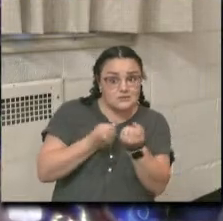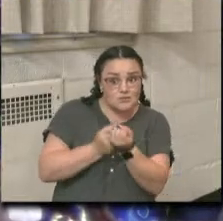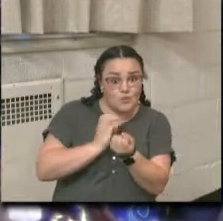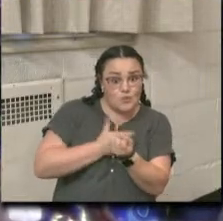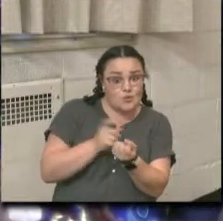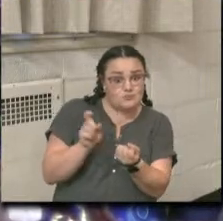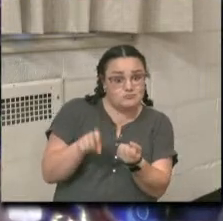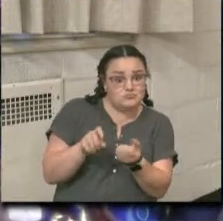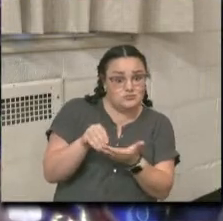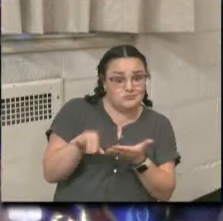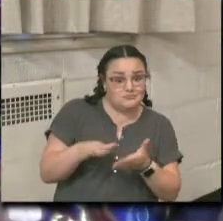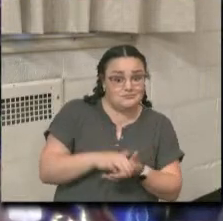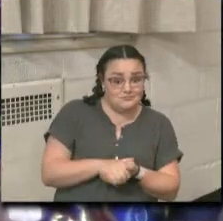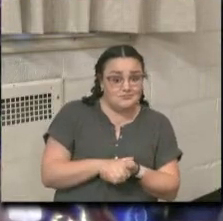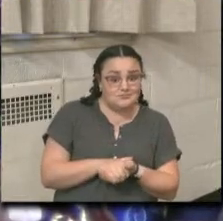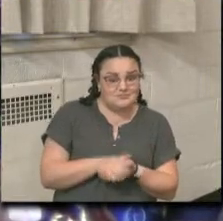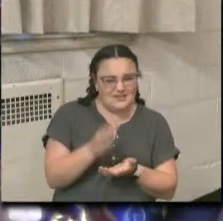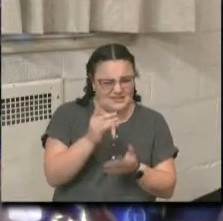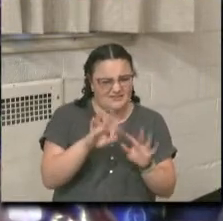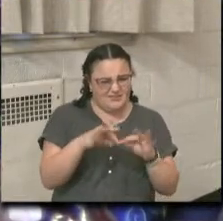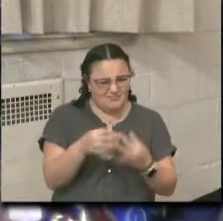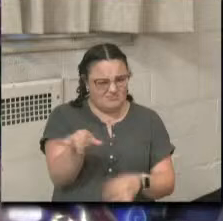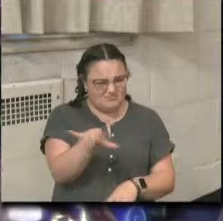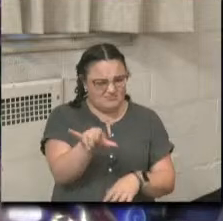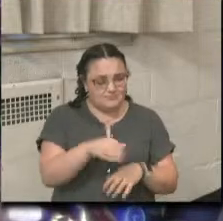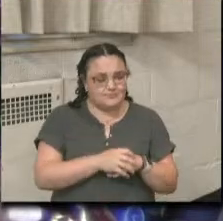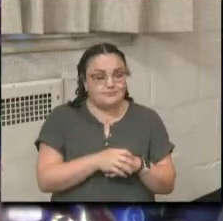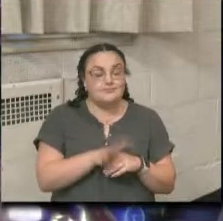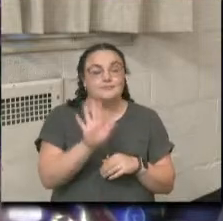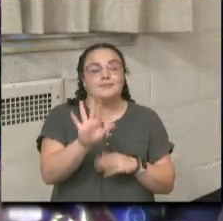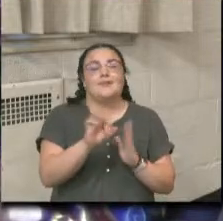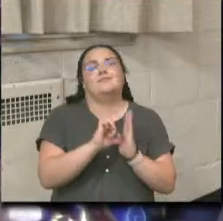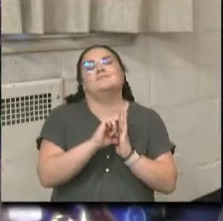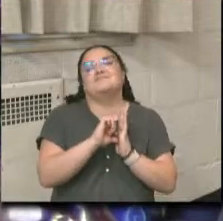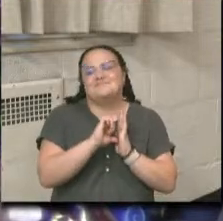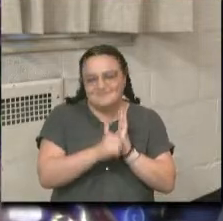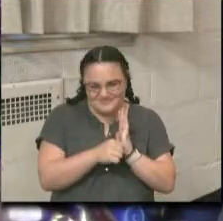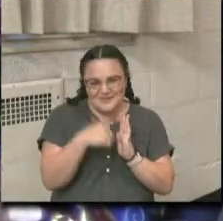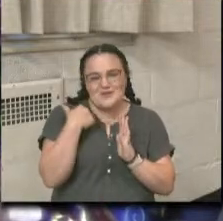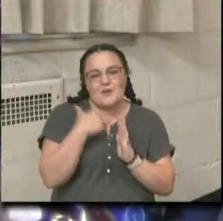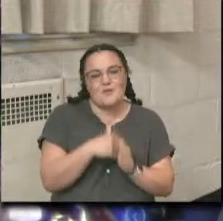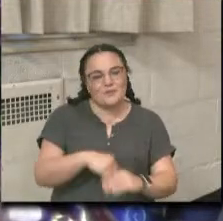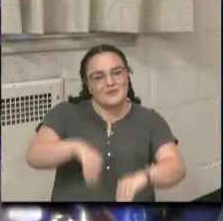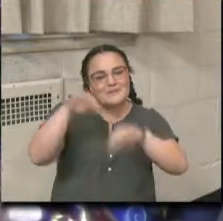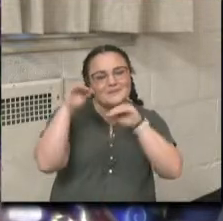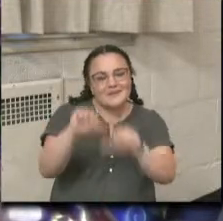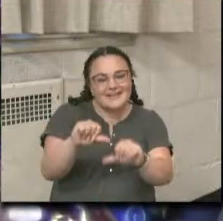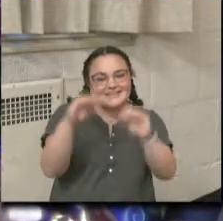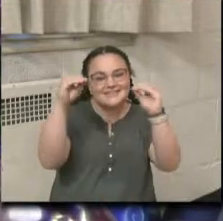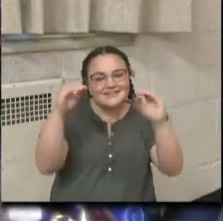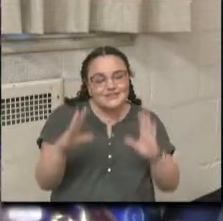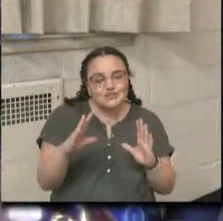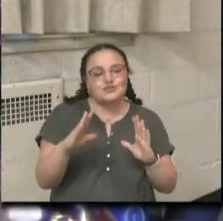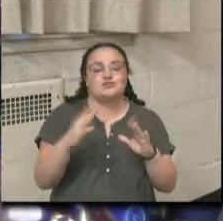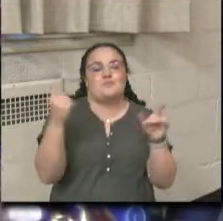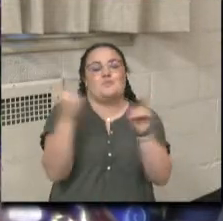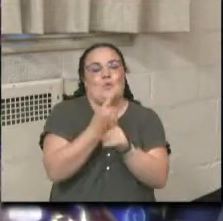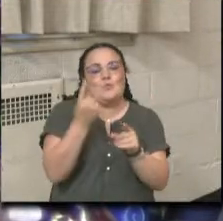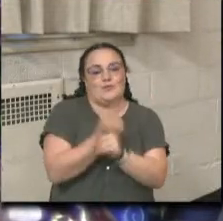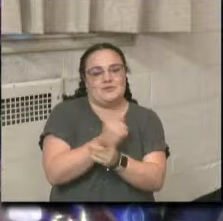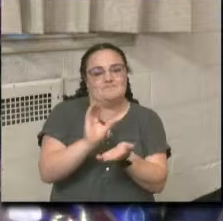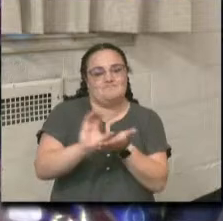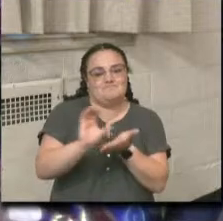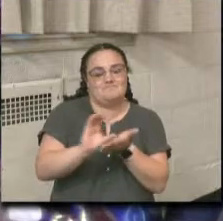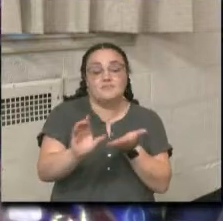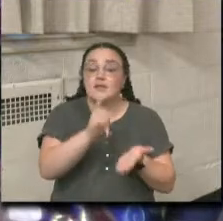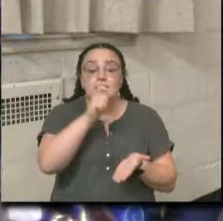needs of our students and families. It's also imperative that we pay our teachers a living wage so they don't have to work multiple